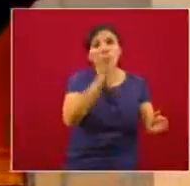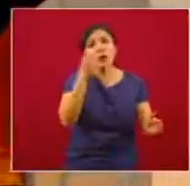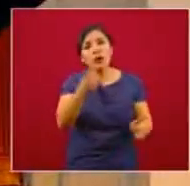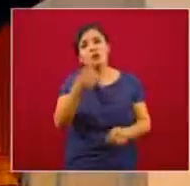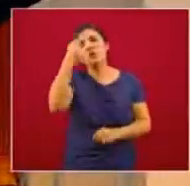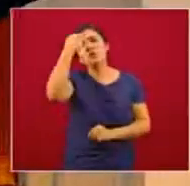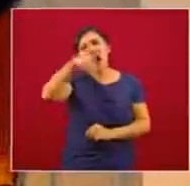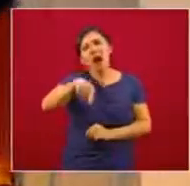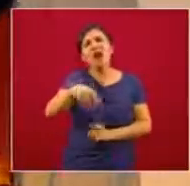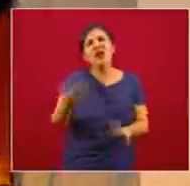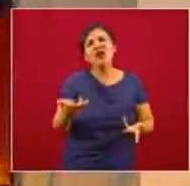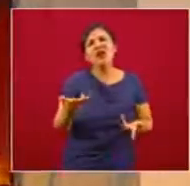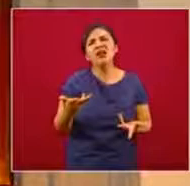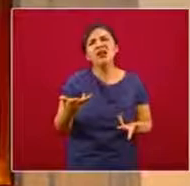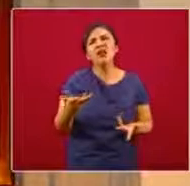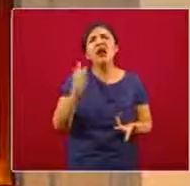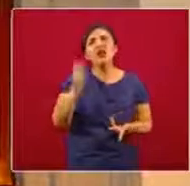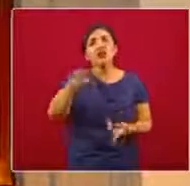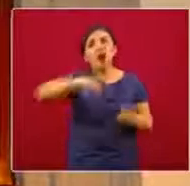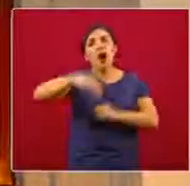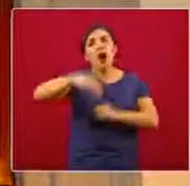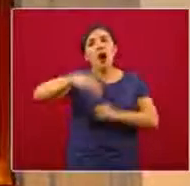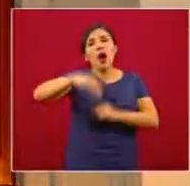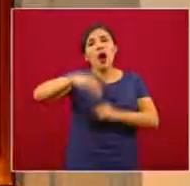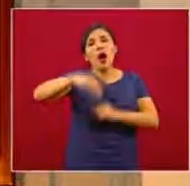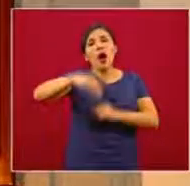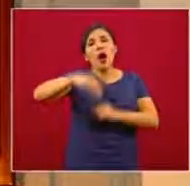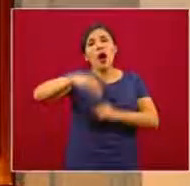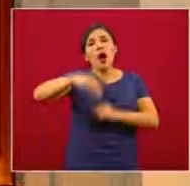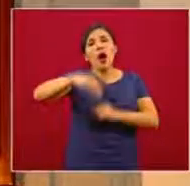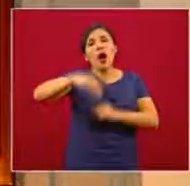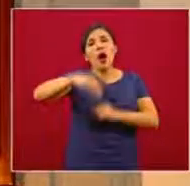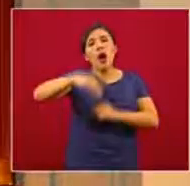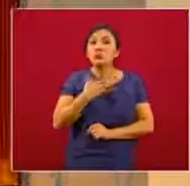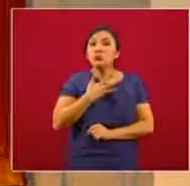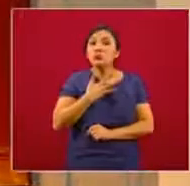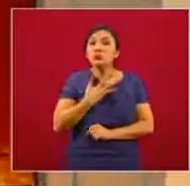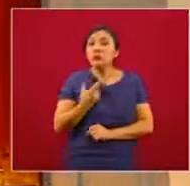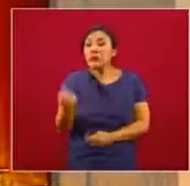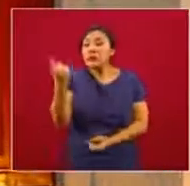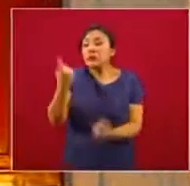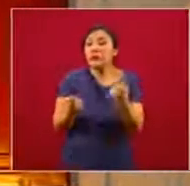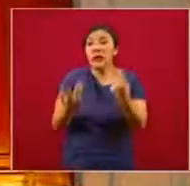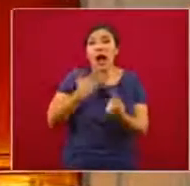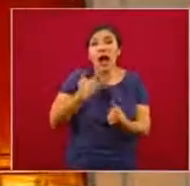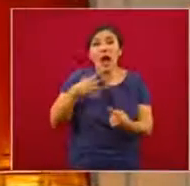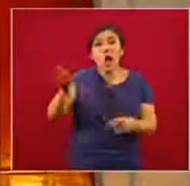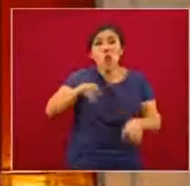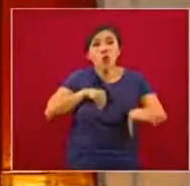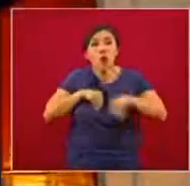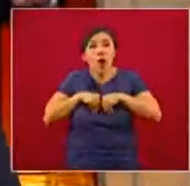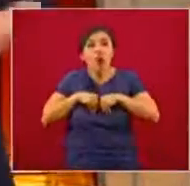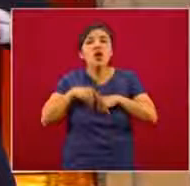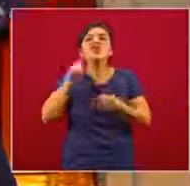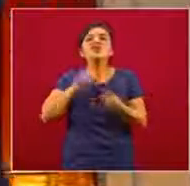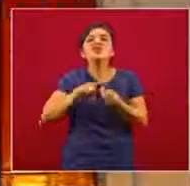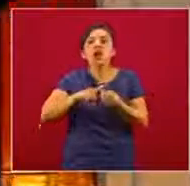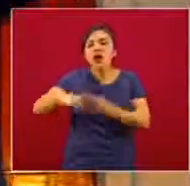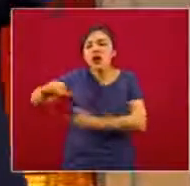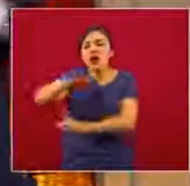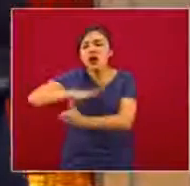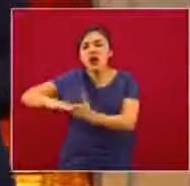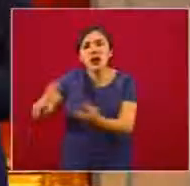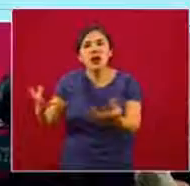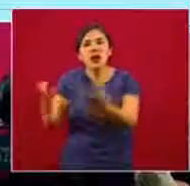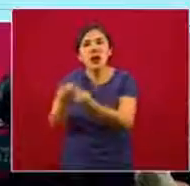es para que spots for students. sepamos en caso So de que hubiese then algún we contagio will know quiénes in conviven case más we have alrededor y se some tenga más